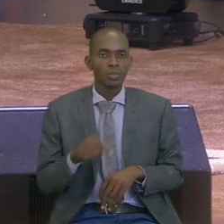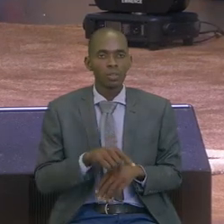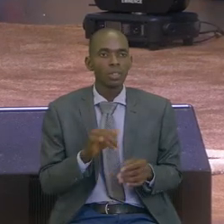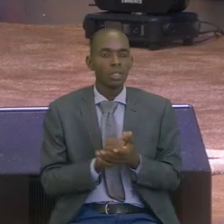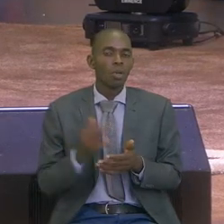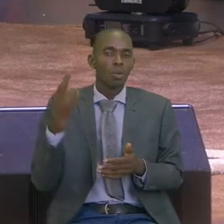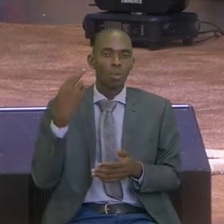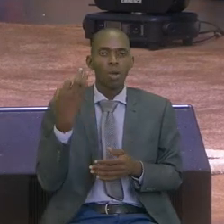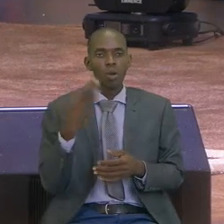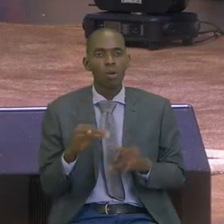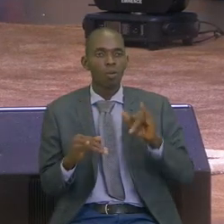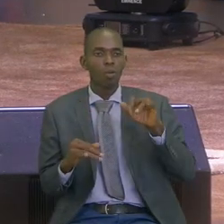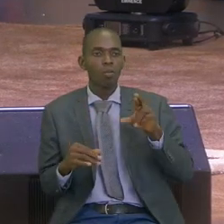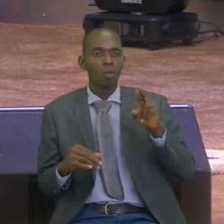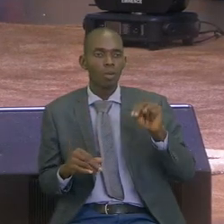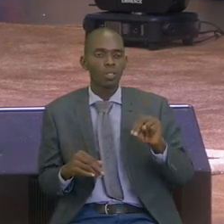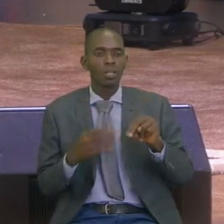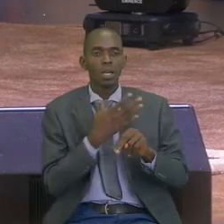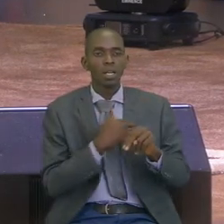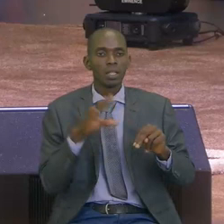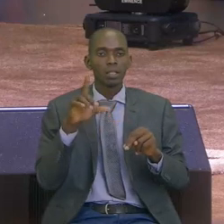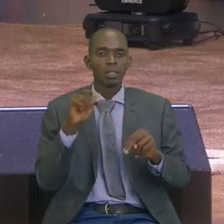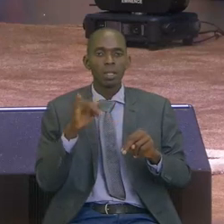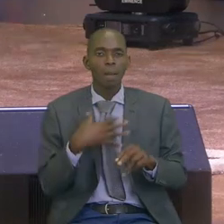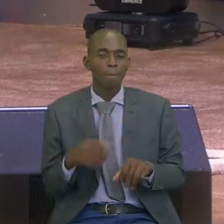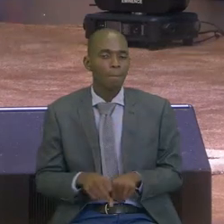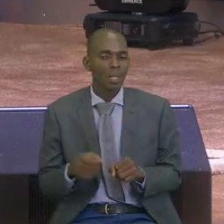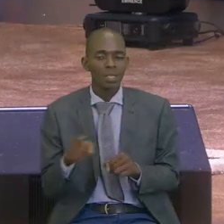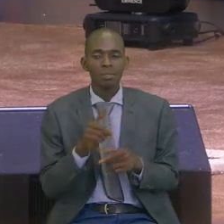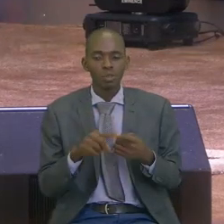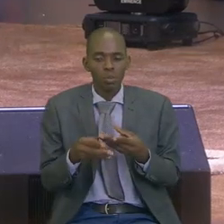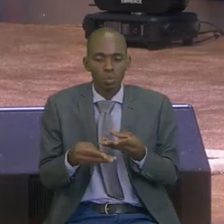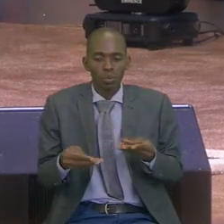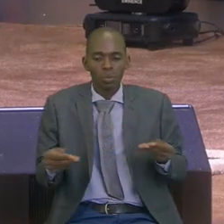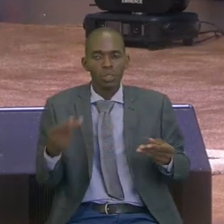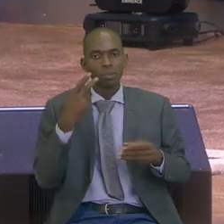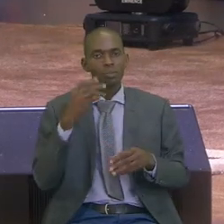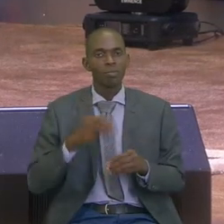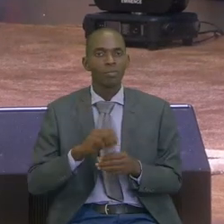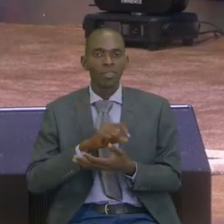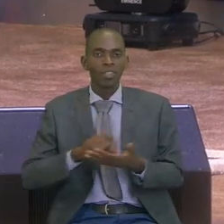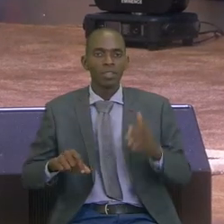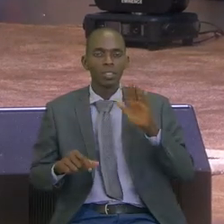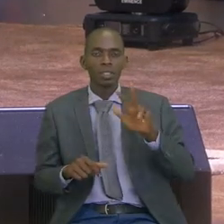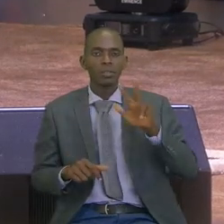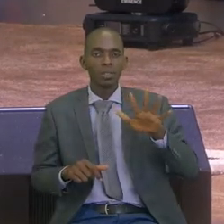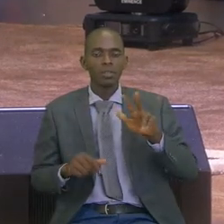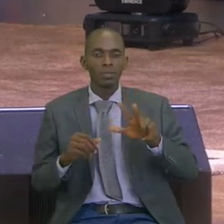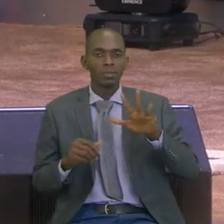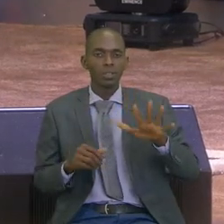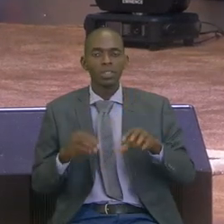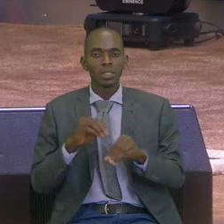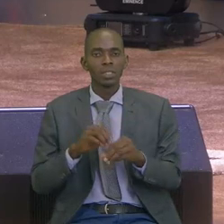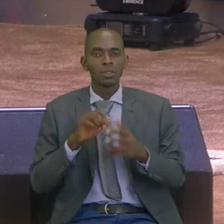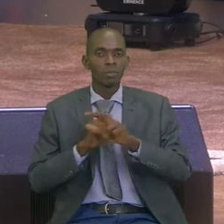clay, and break them to pieces. They were told in verse 35. It says in verse 35,